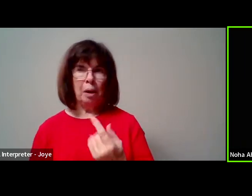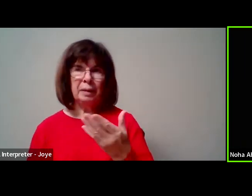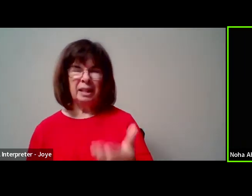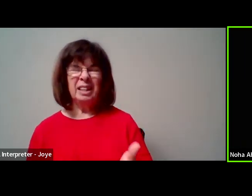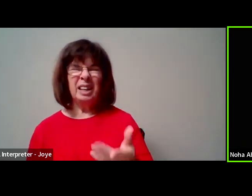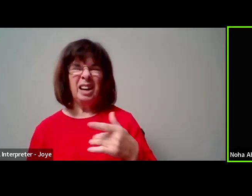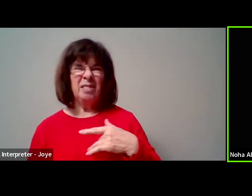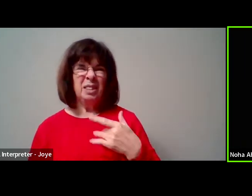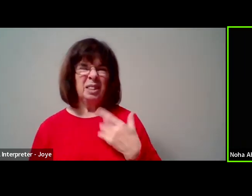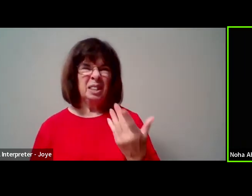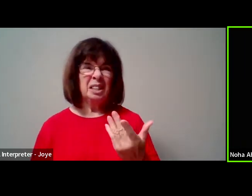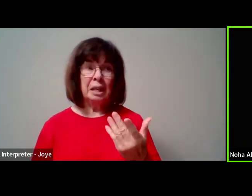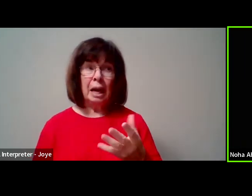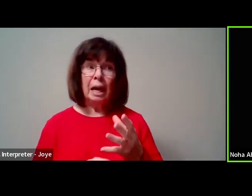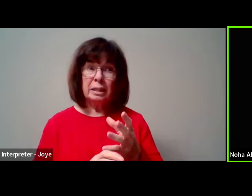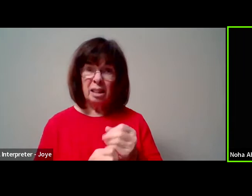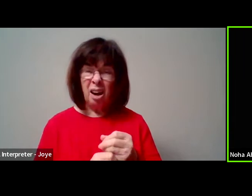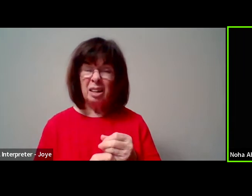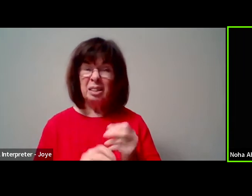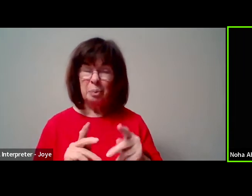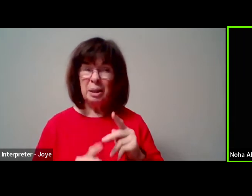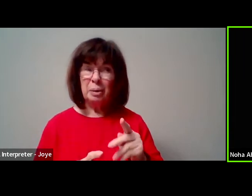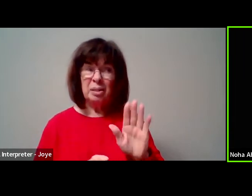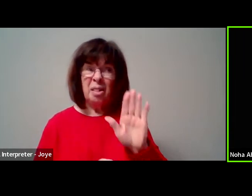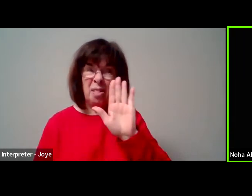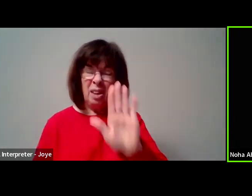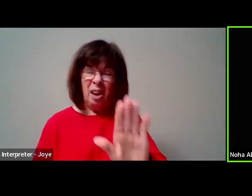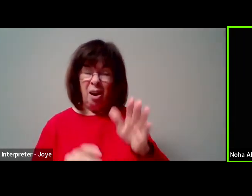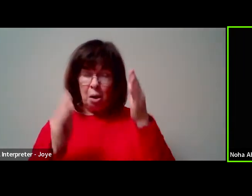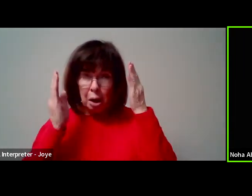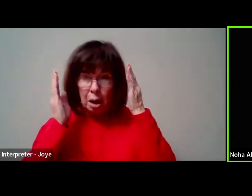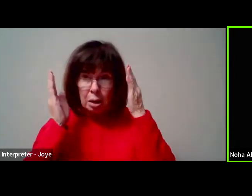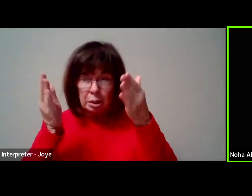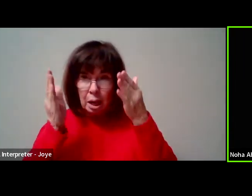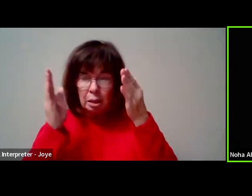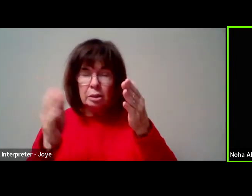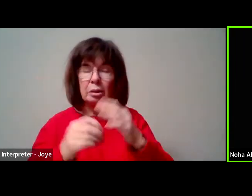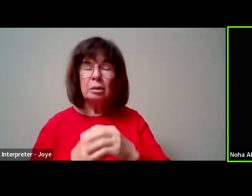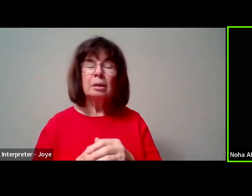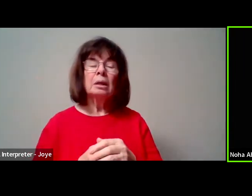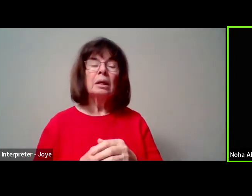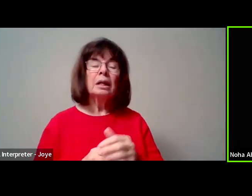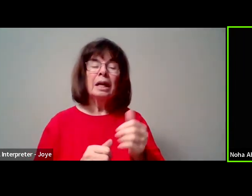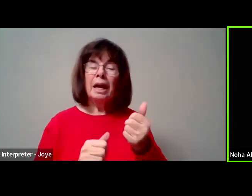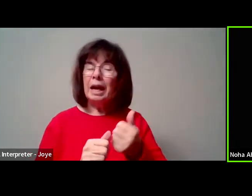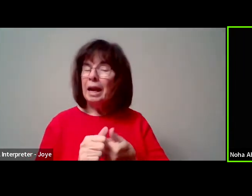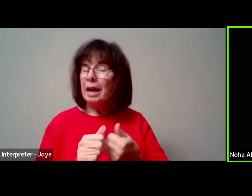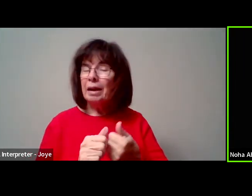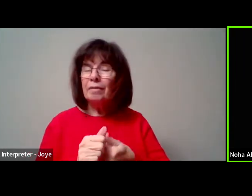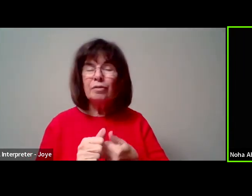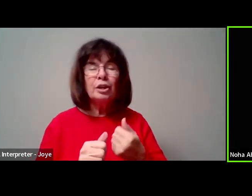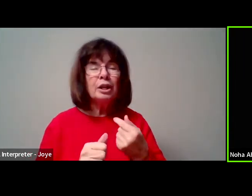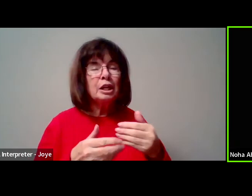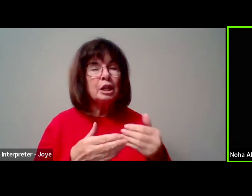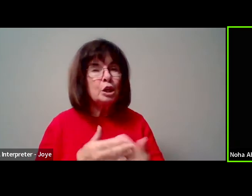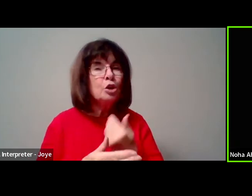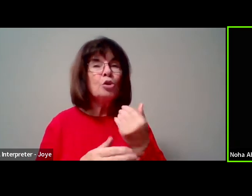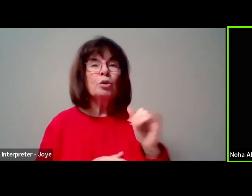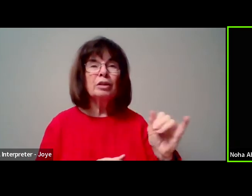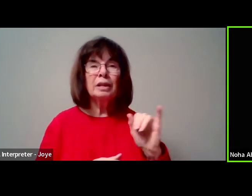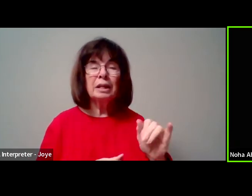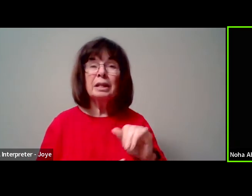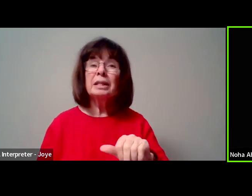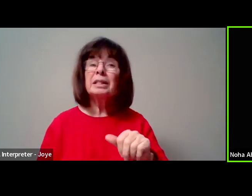feel like has been getting people's attention is, that every new infection is actually an opportunity for another